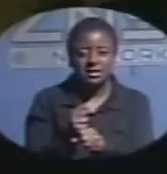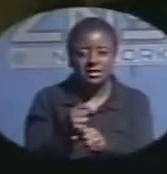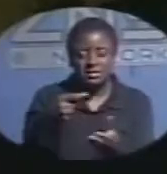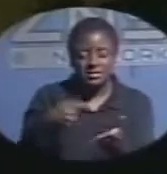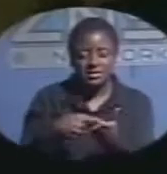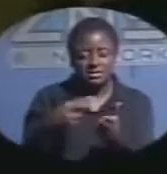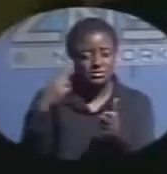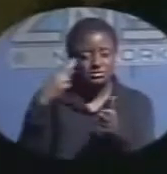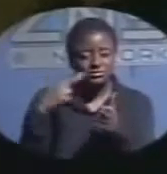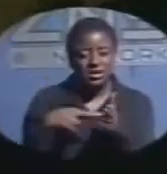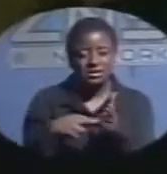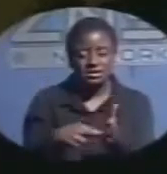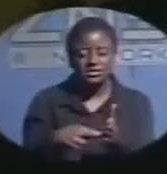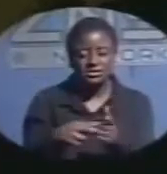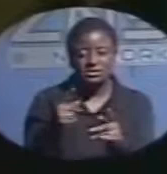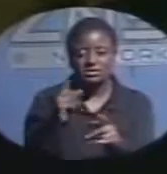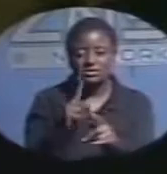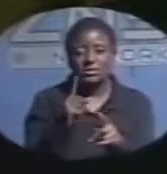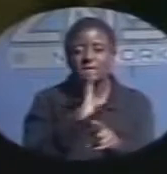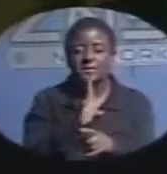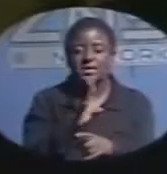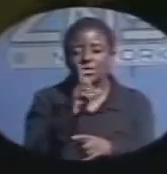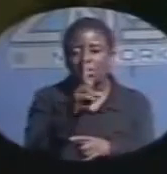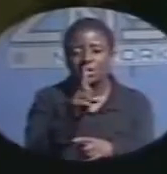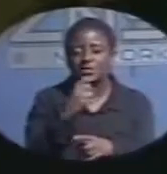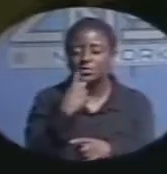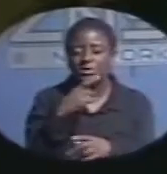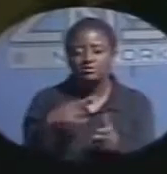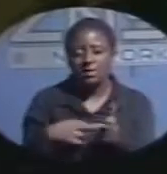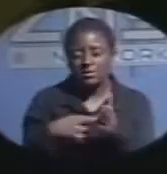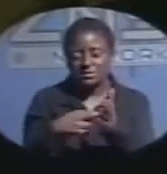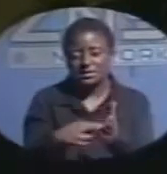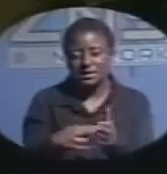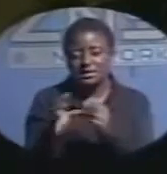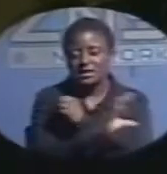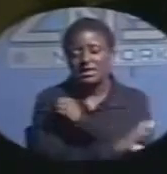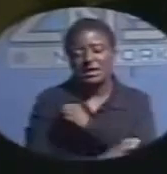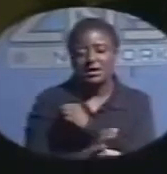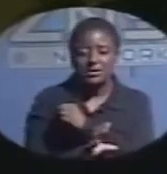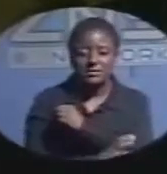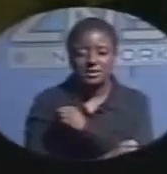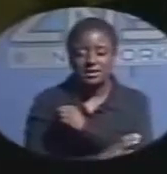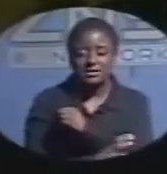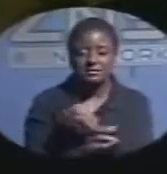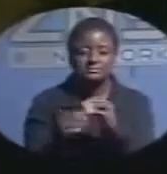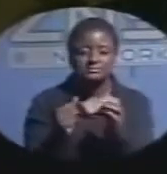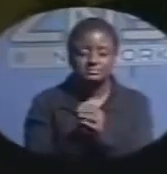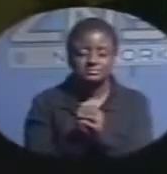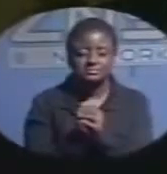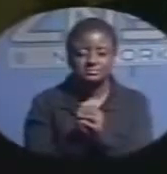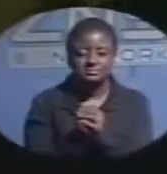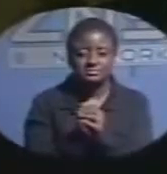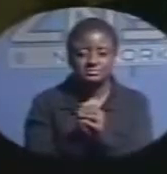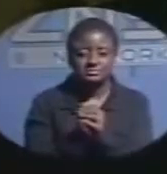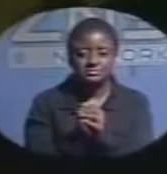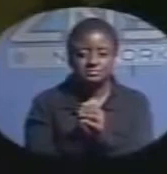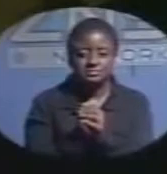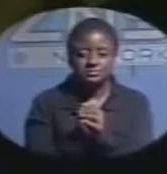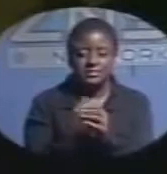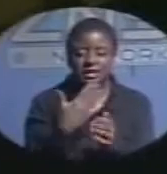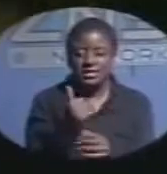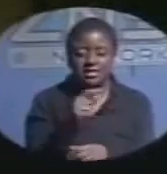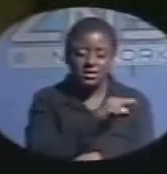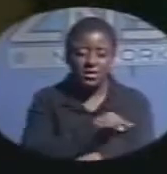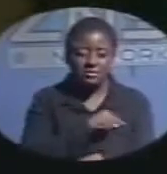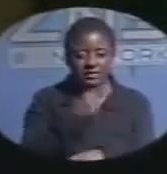in numerous different qualification events going on from here. Northern, Central, and Caribbean region, they qualified